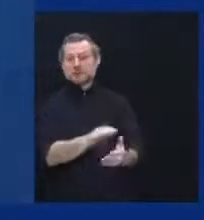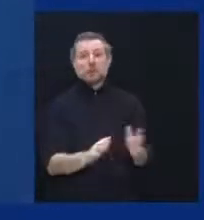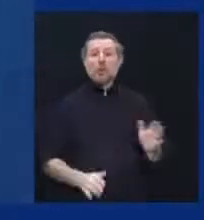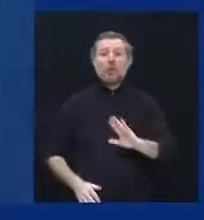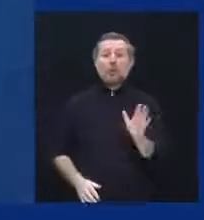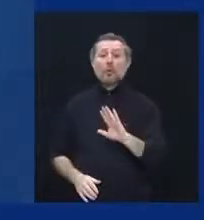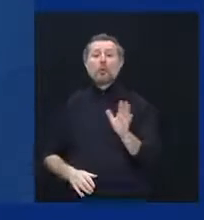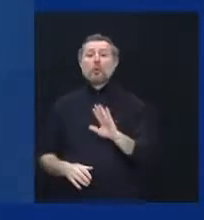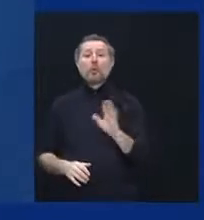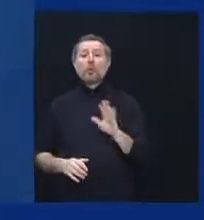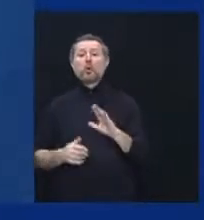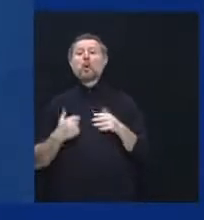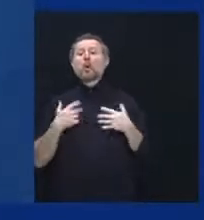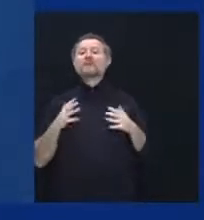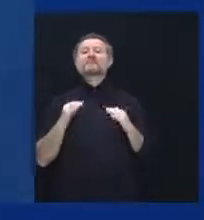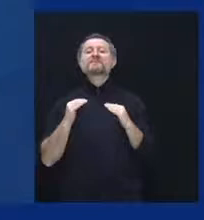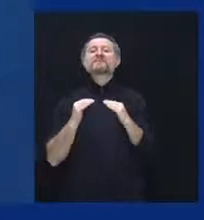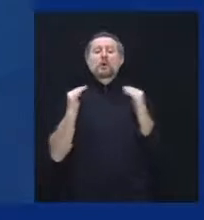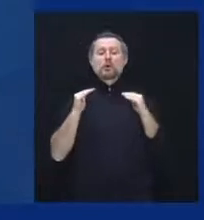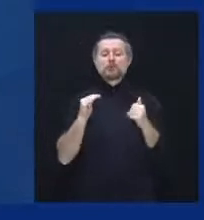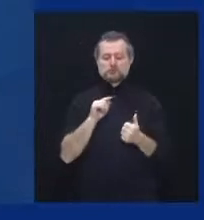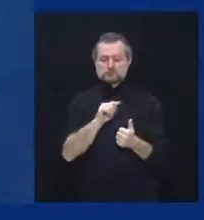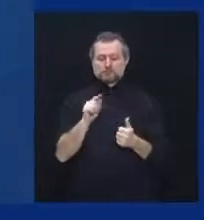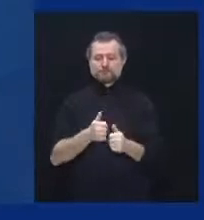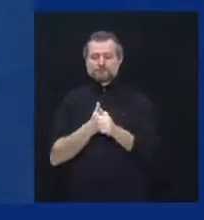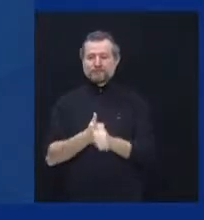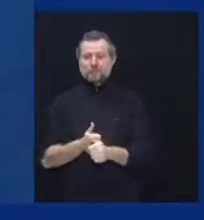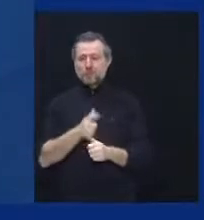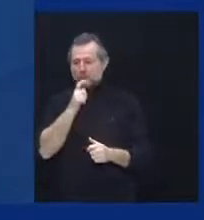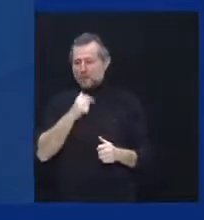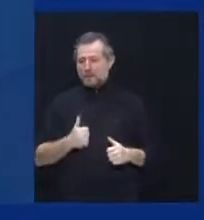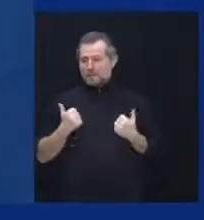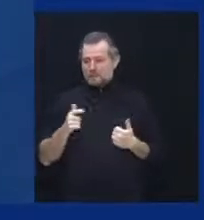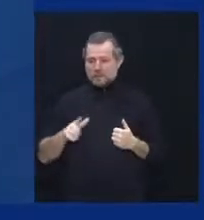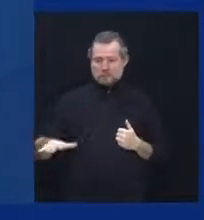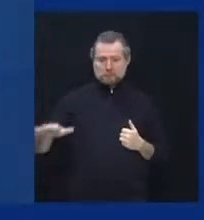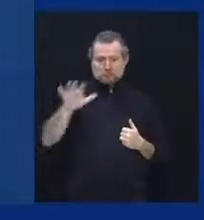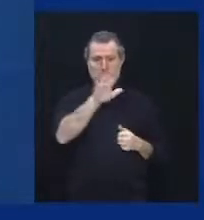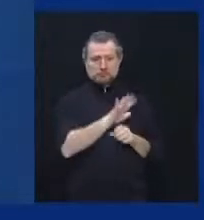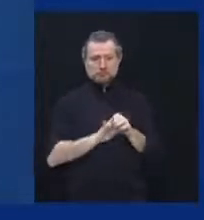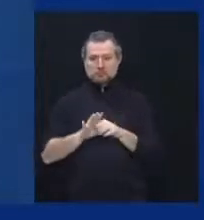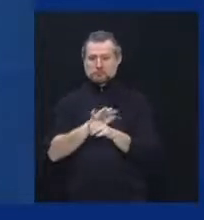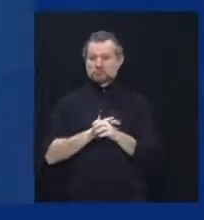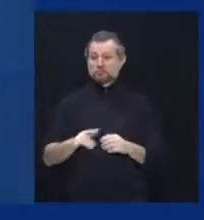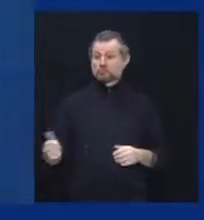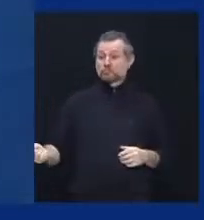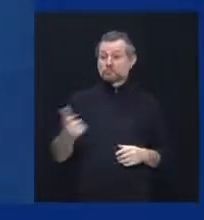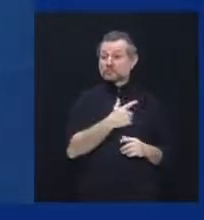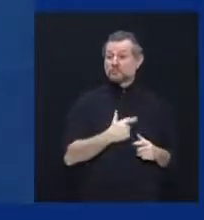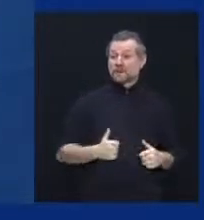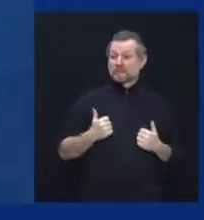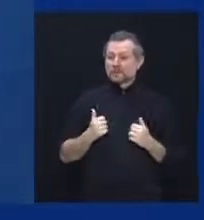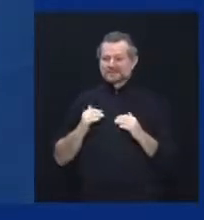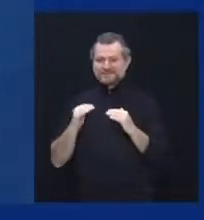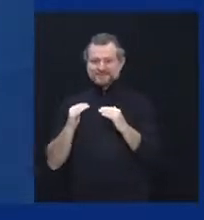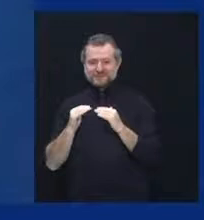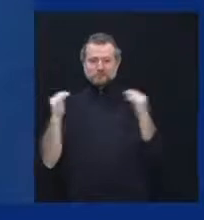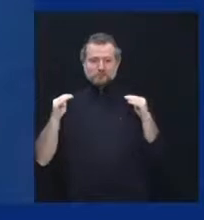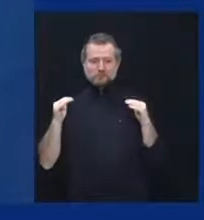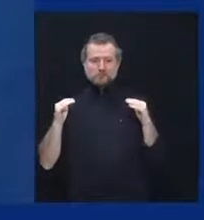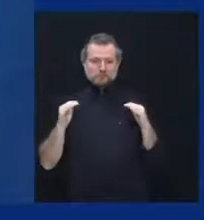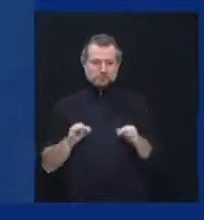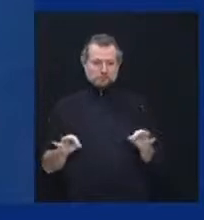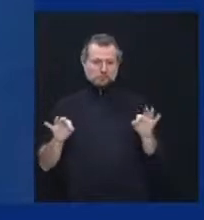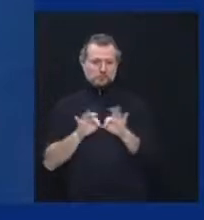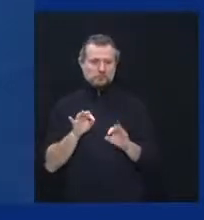We're doing it fairly by population because every life is as valuable as every other life.